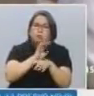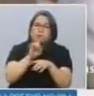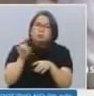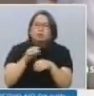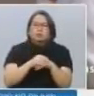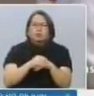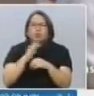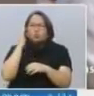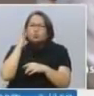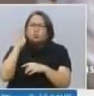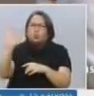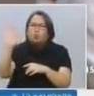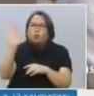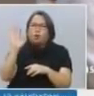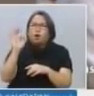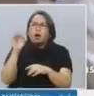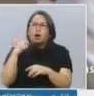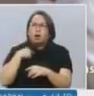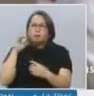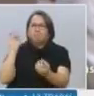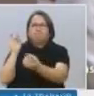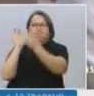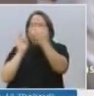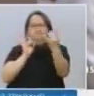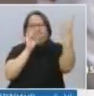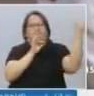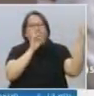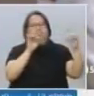You know that I know who you are.